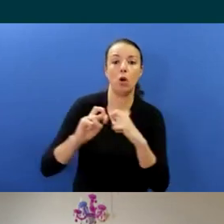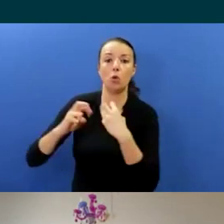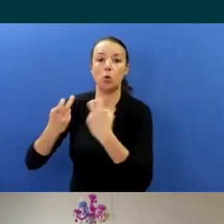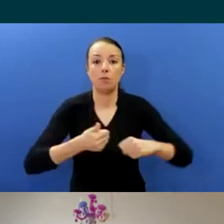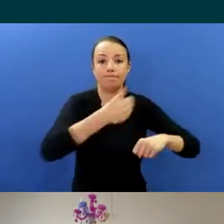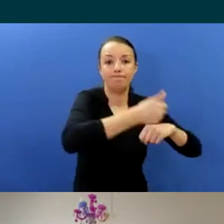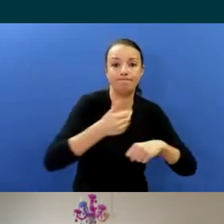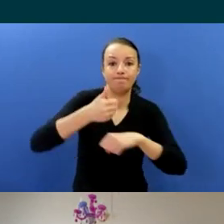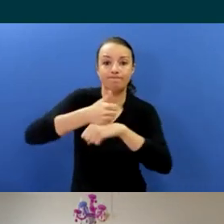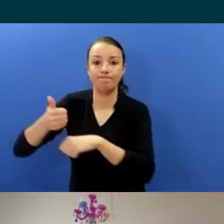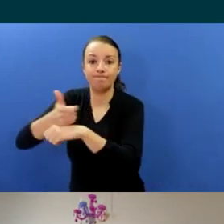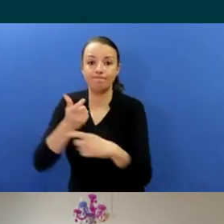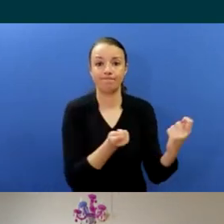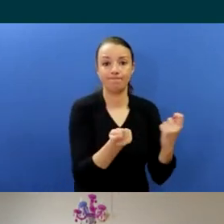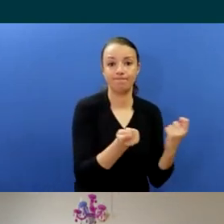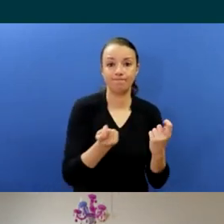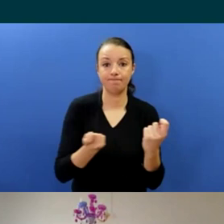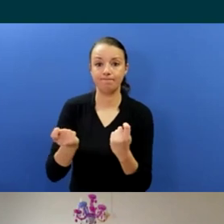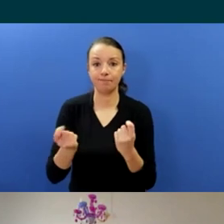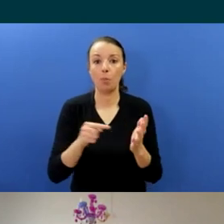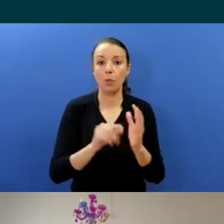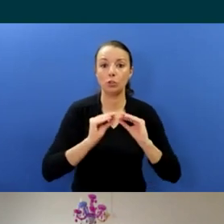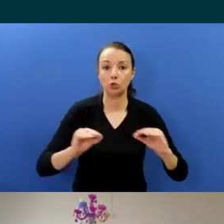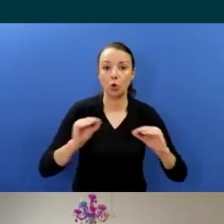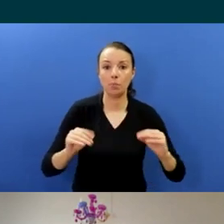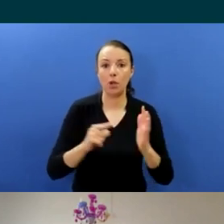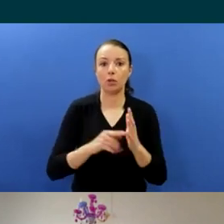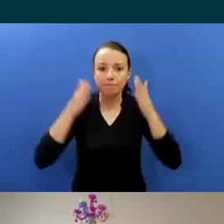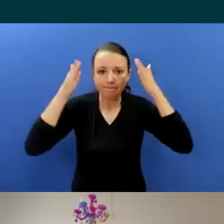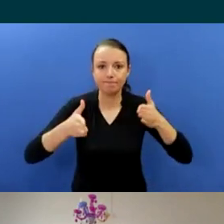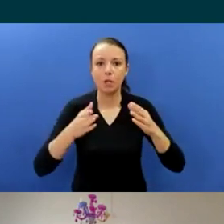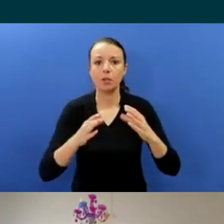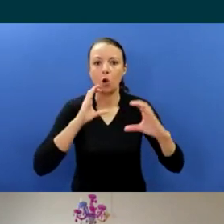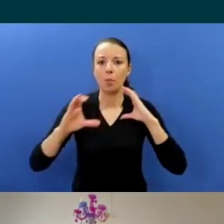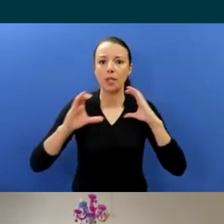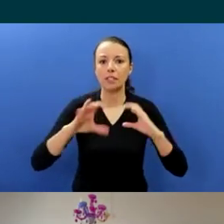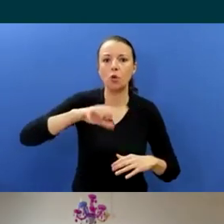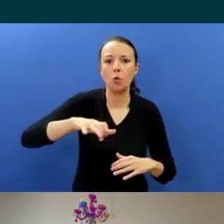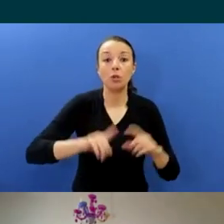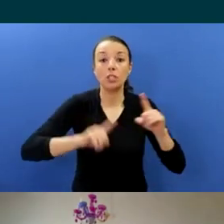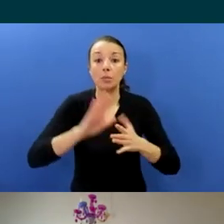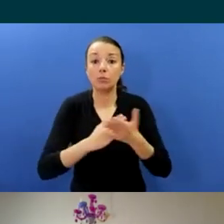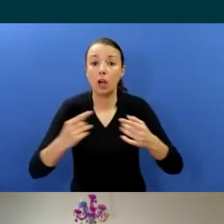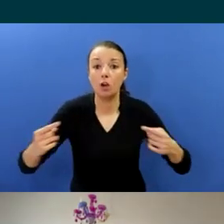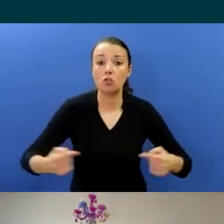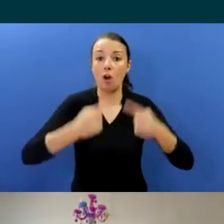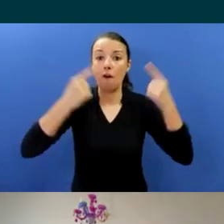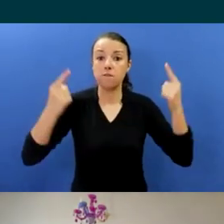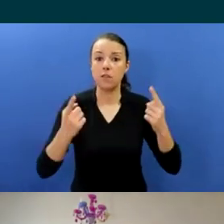have conflict resolution to address. You want to ensure inclusiveness and participation of everyone.